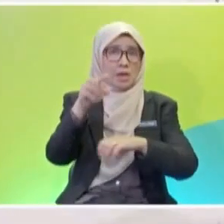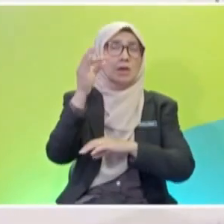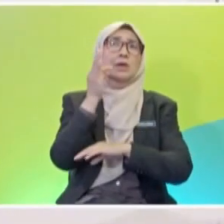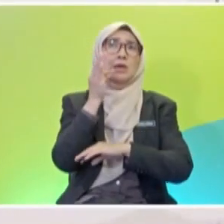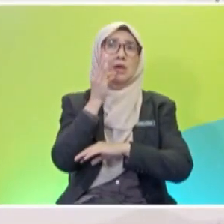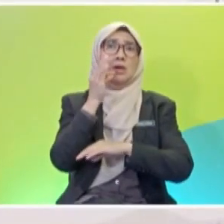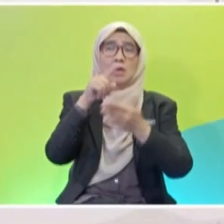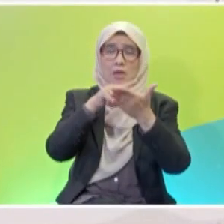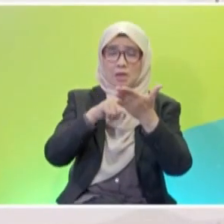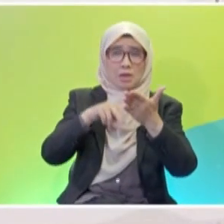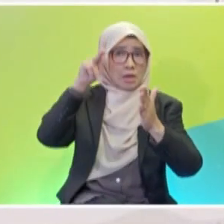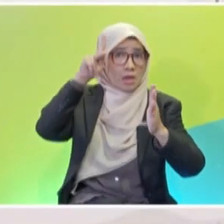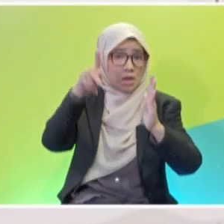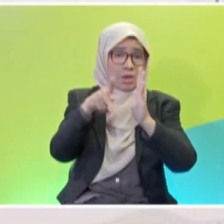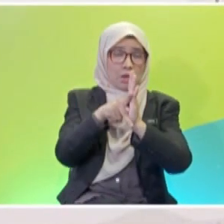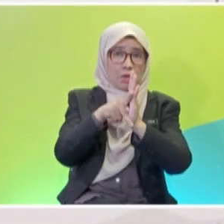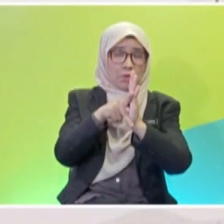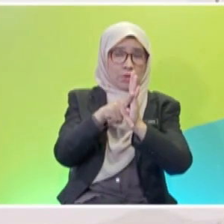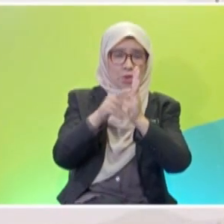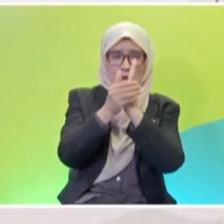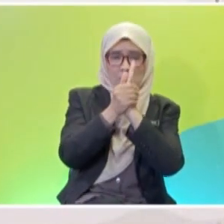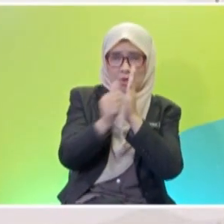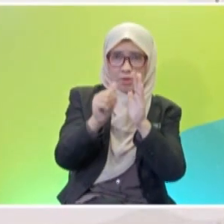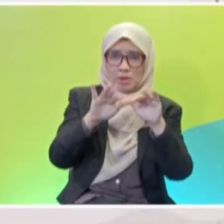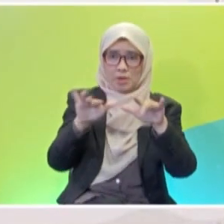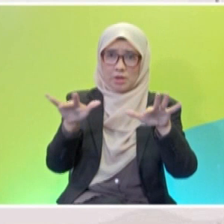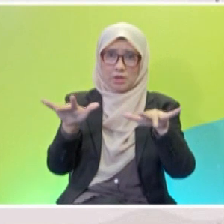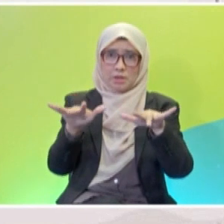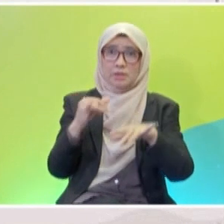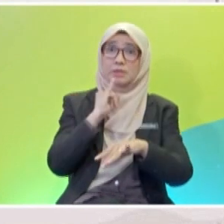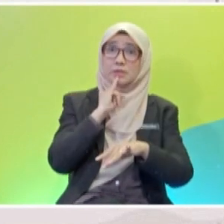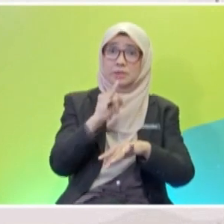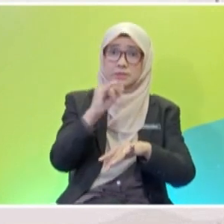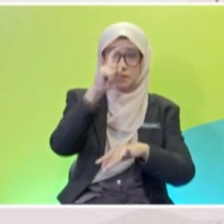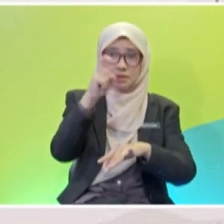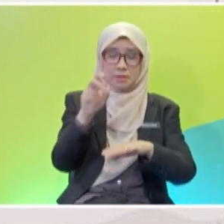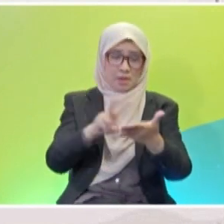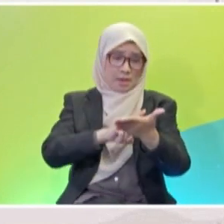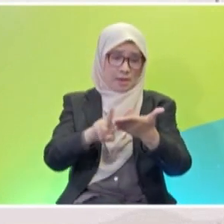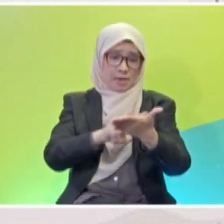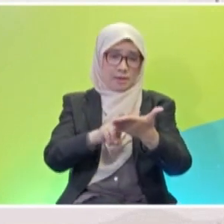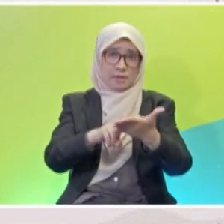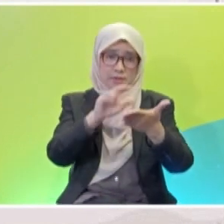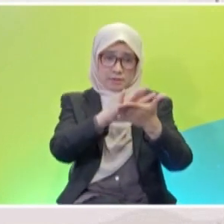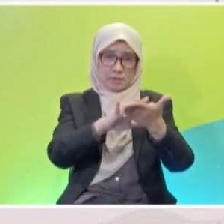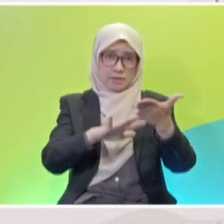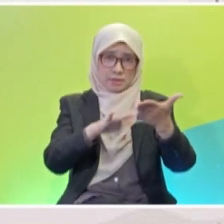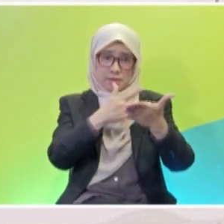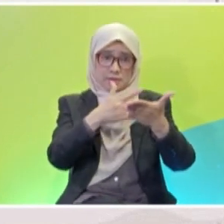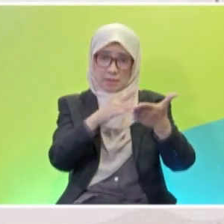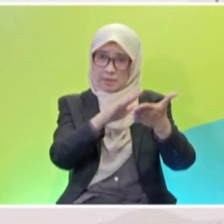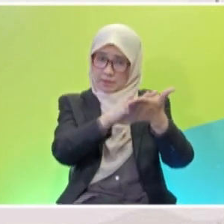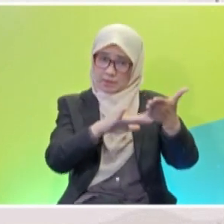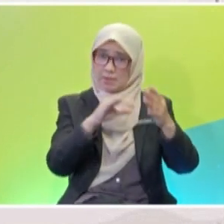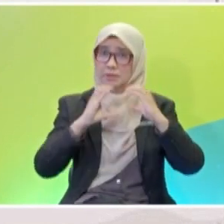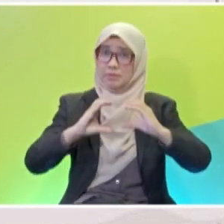what photo manipulation is? Read the text quickly without paying attention to the missing